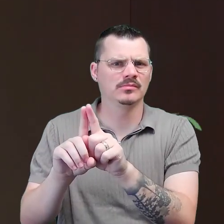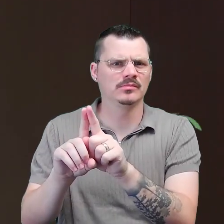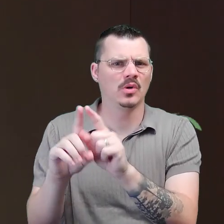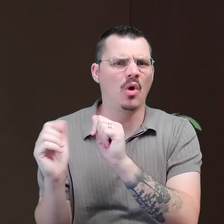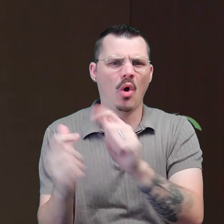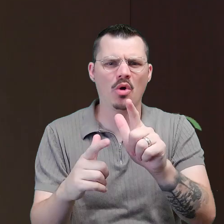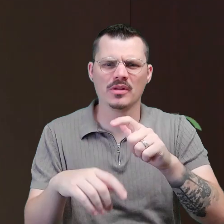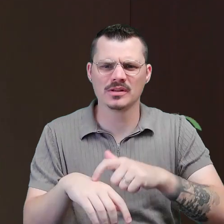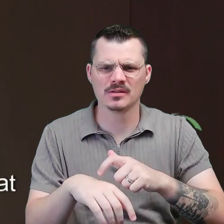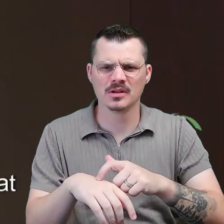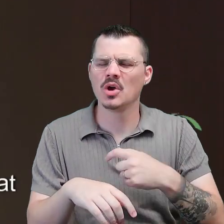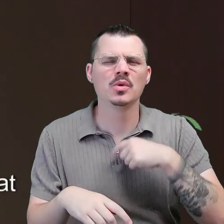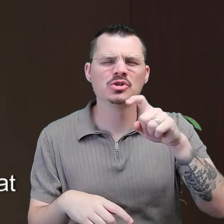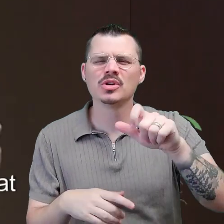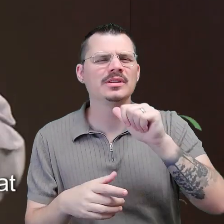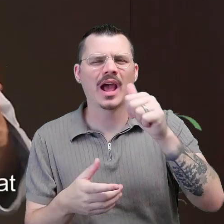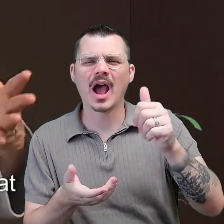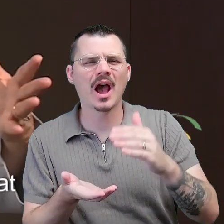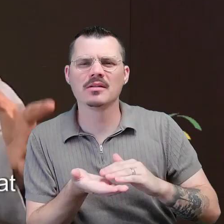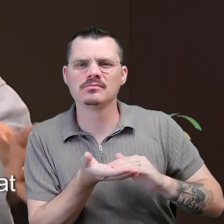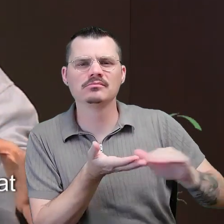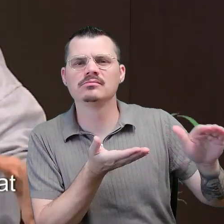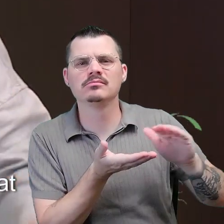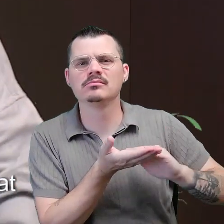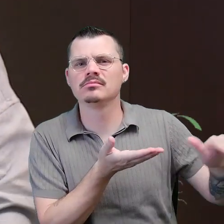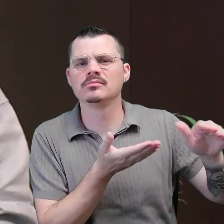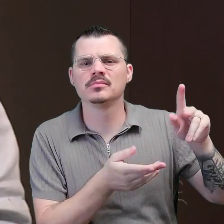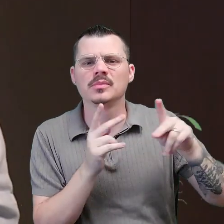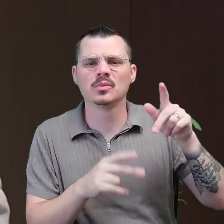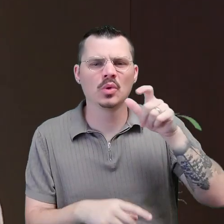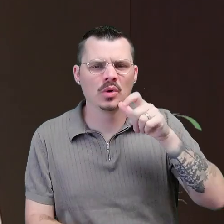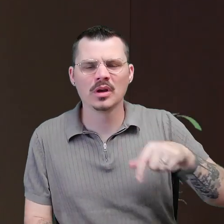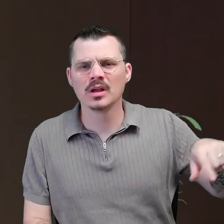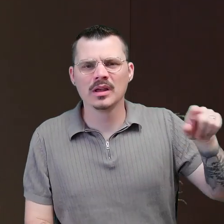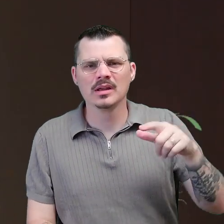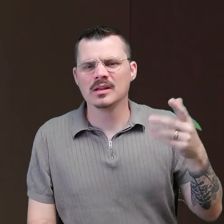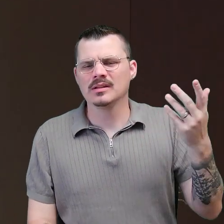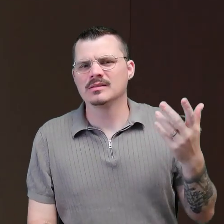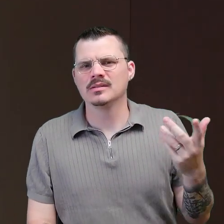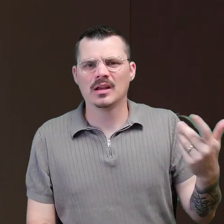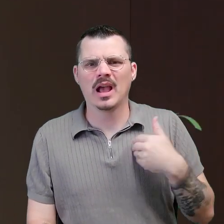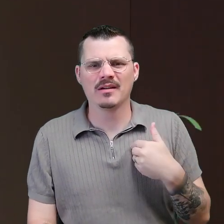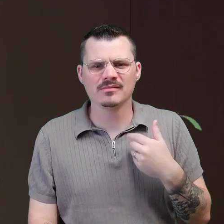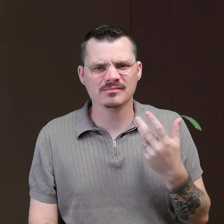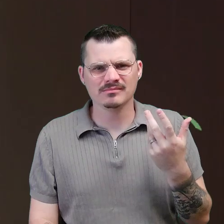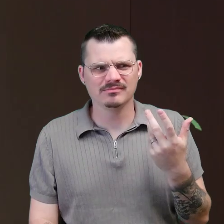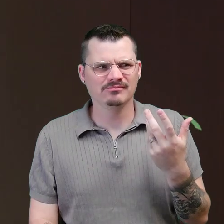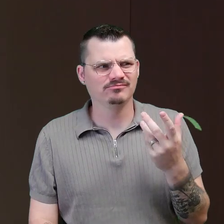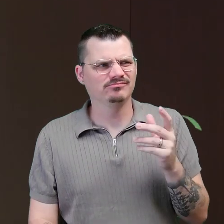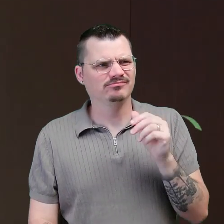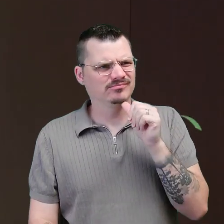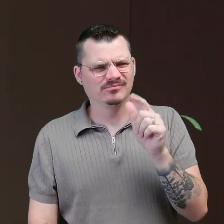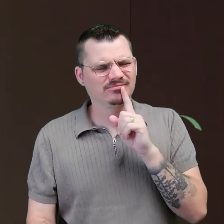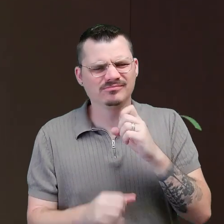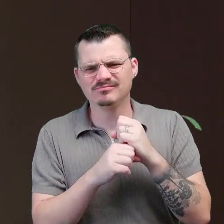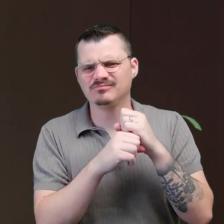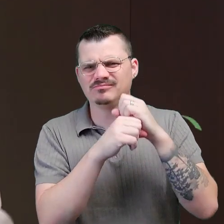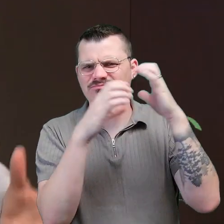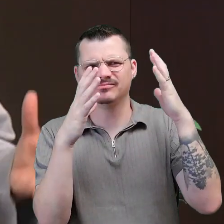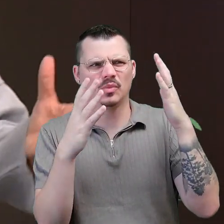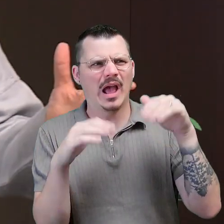time. We shouldn't be dismissing the people that they have a very unrealistic idea of how well this person could